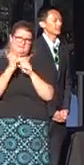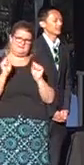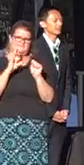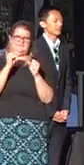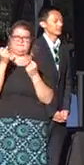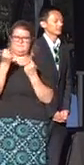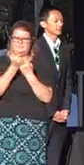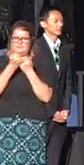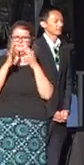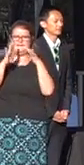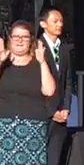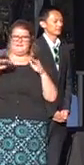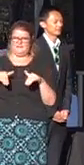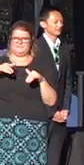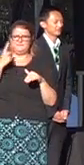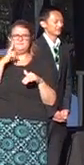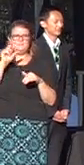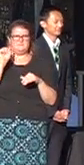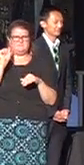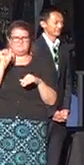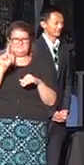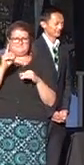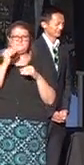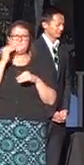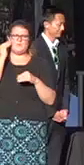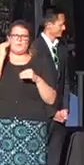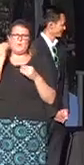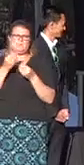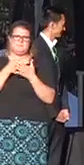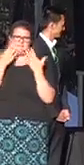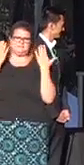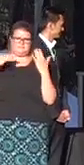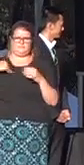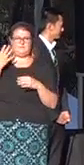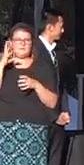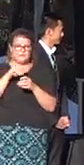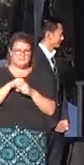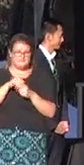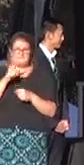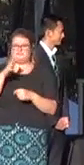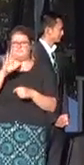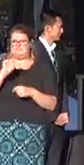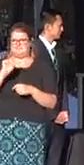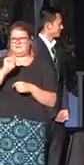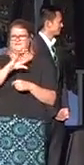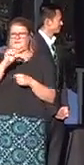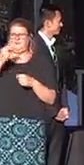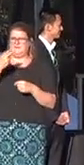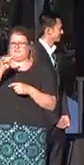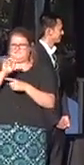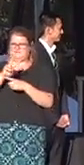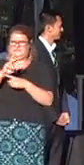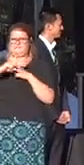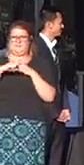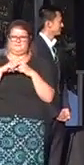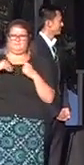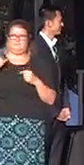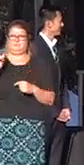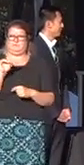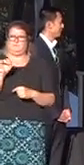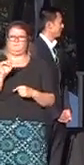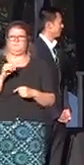and supportive housing for San Diego's homeless youth, including LGBT and HIV positive